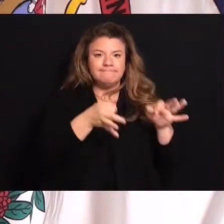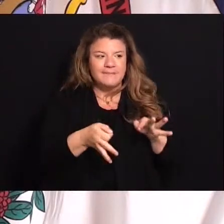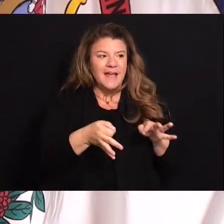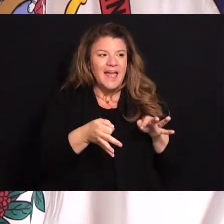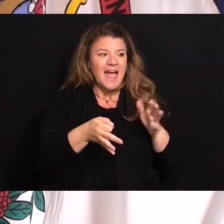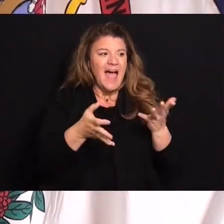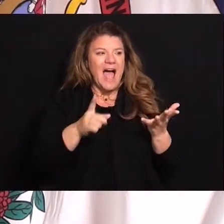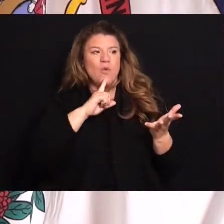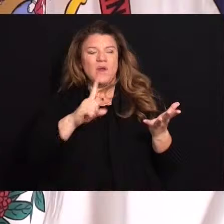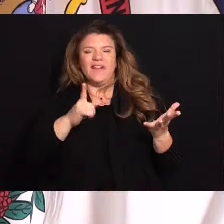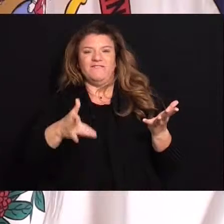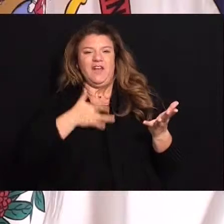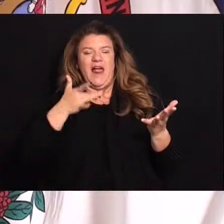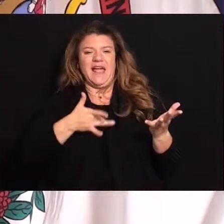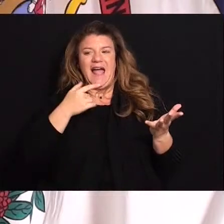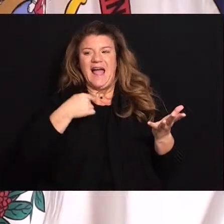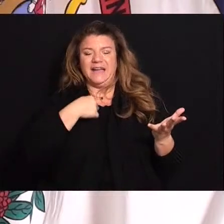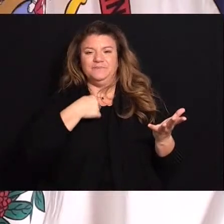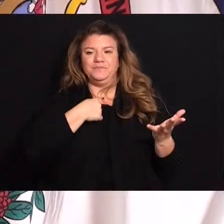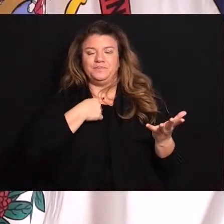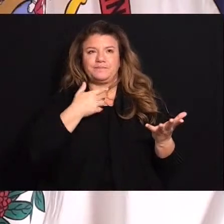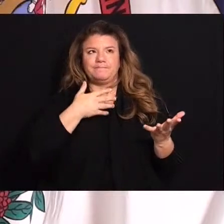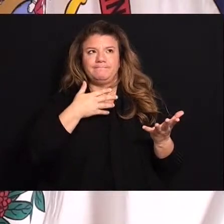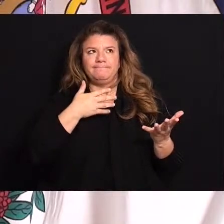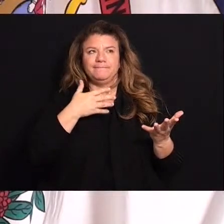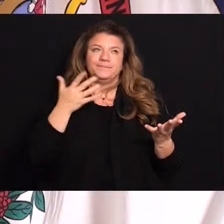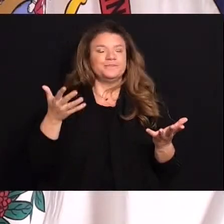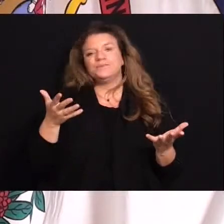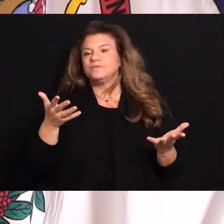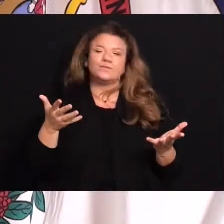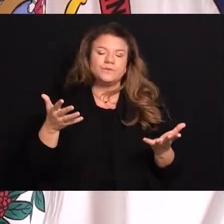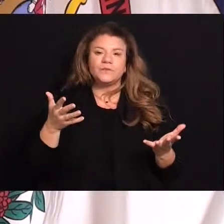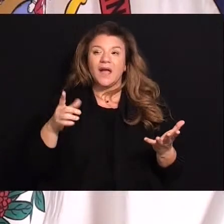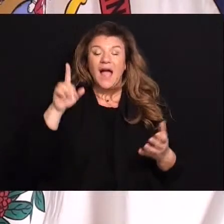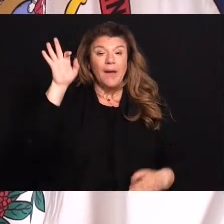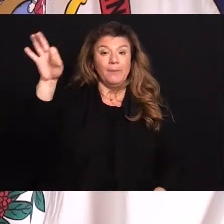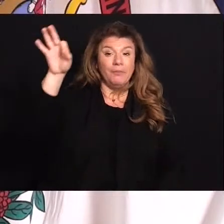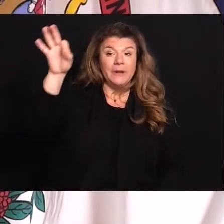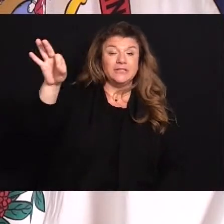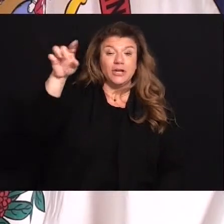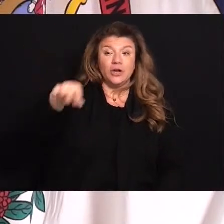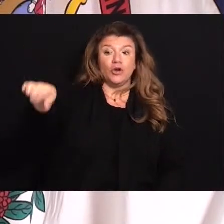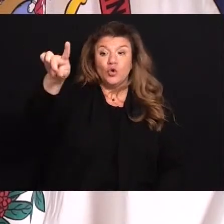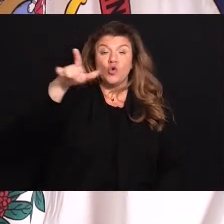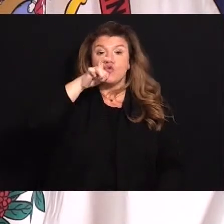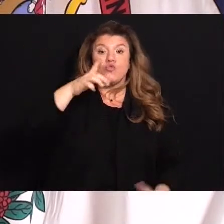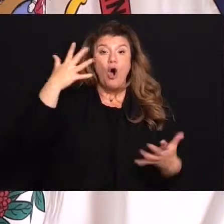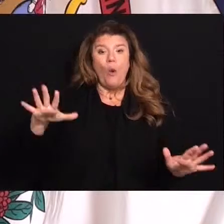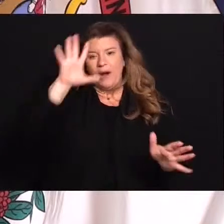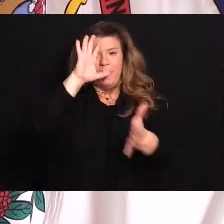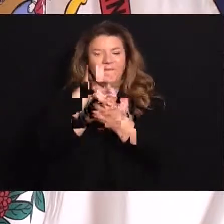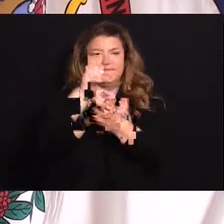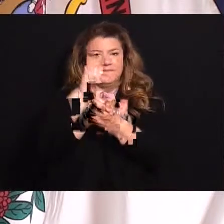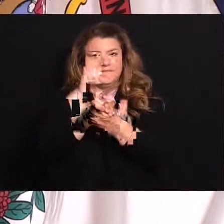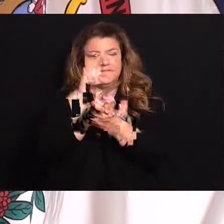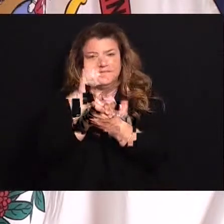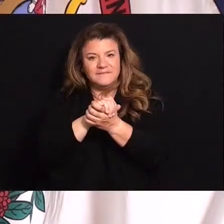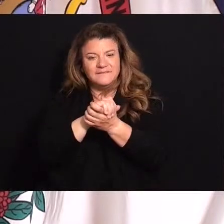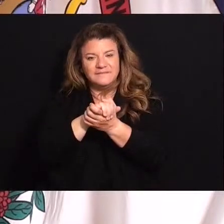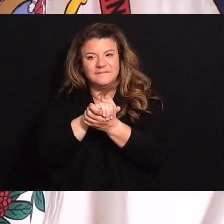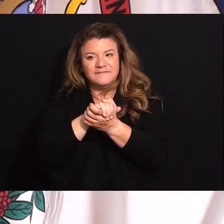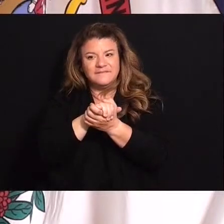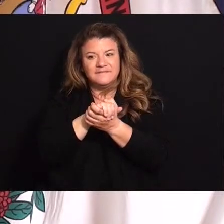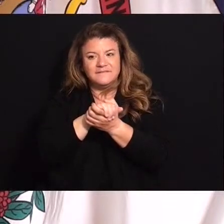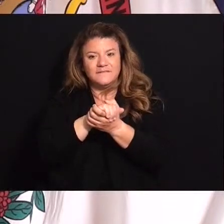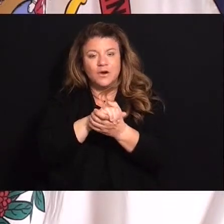just at times I'm either preaching to the choir people really believe or